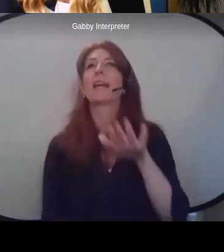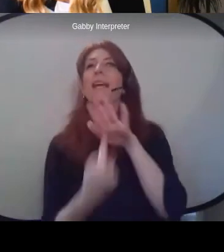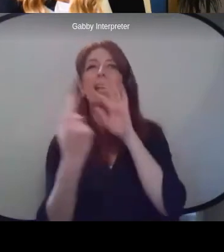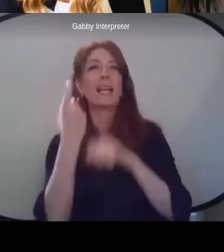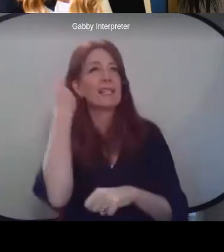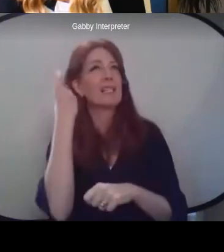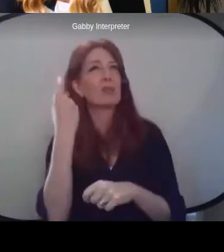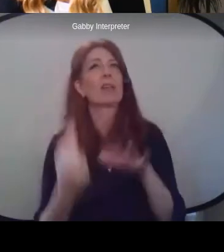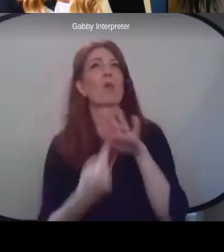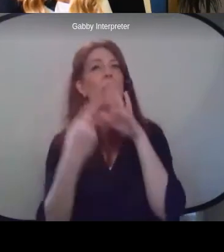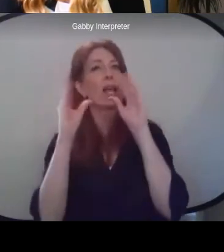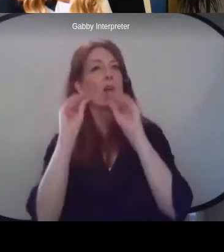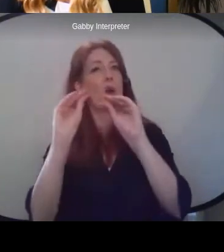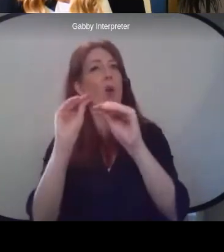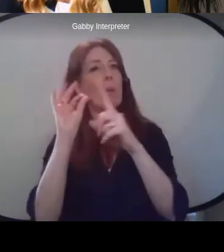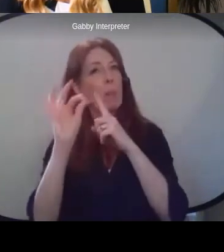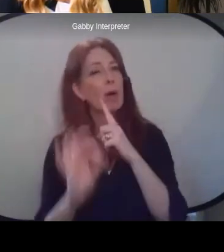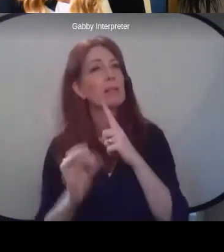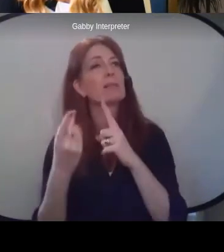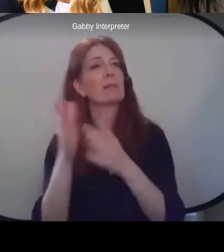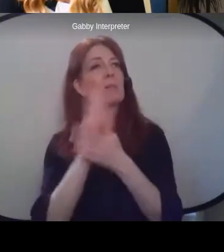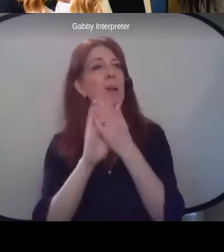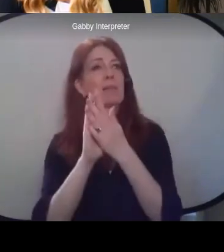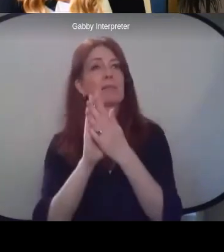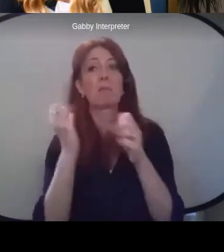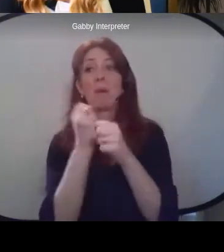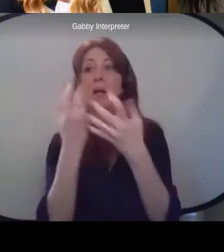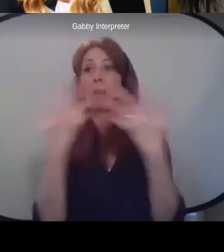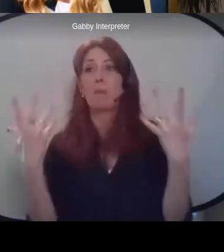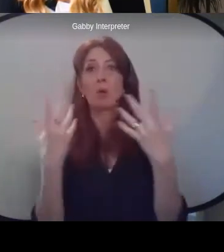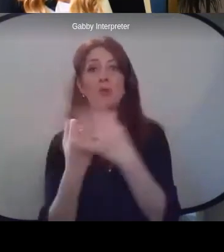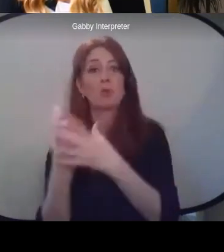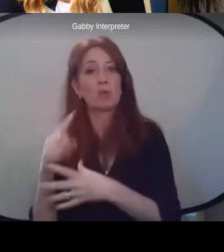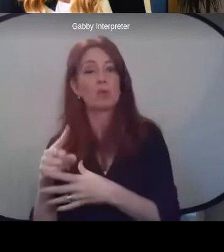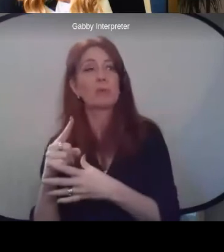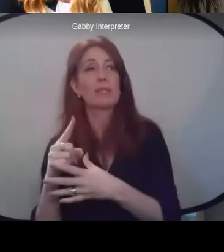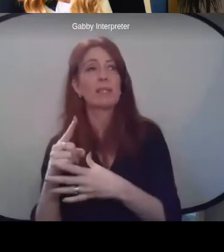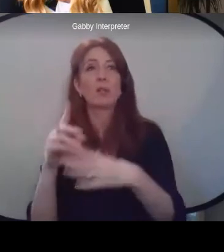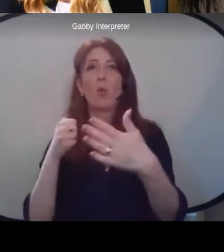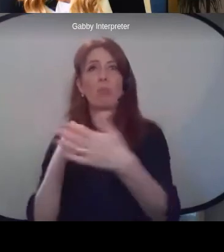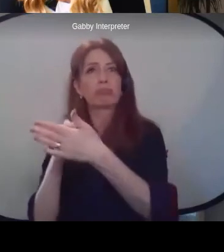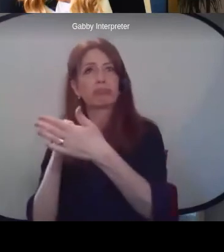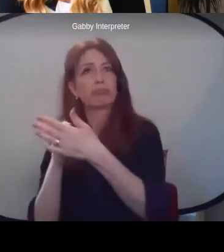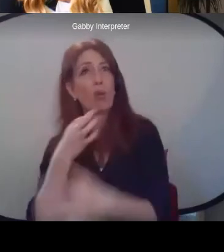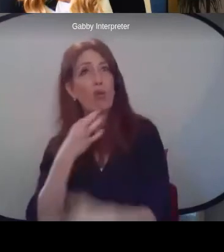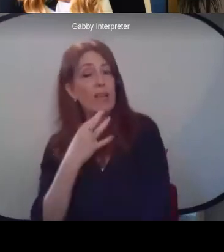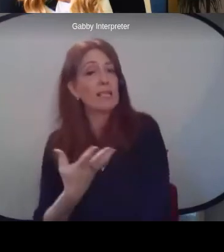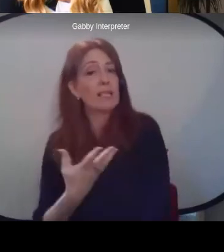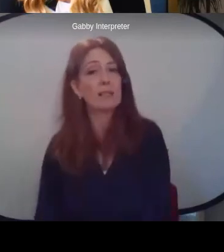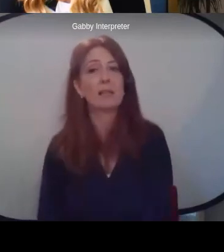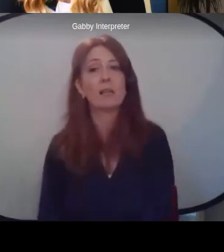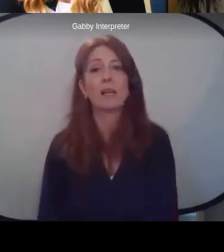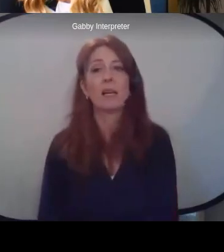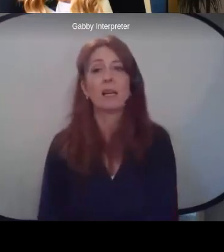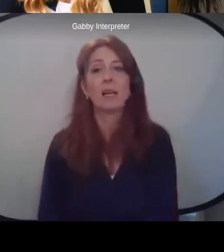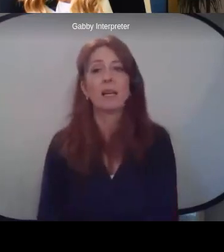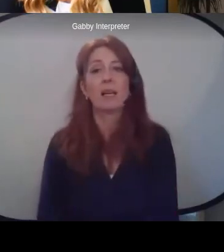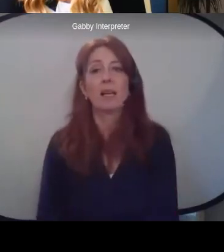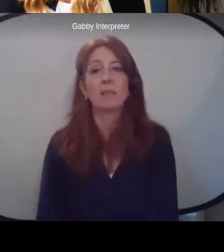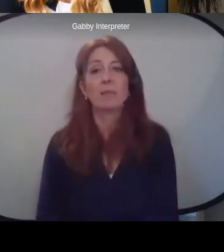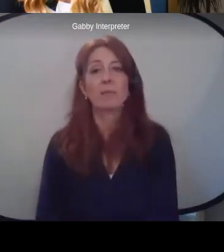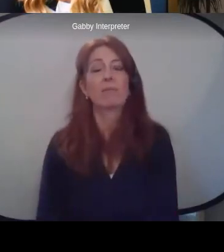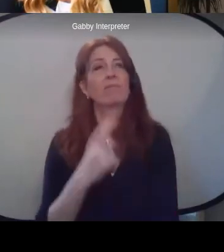around making the most of the opportunity or mitigating risks that might be there. Yeah, I think it comes